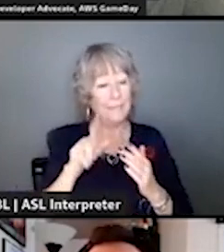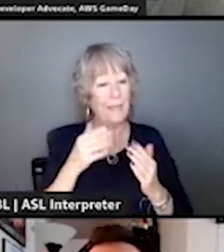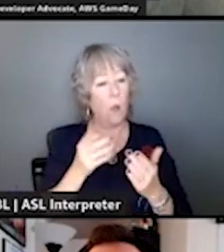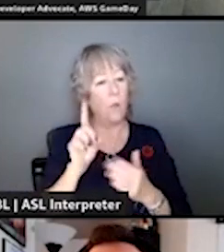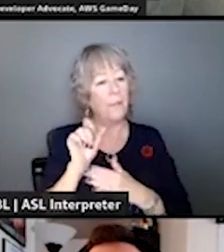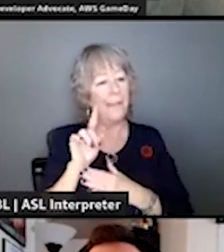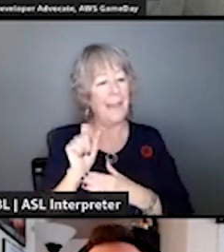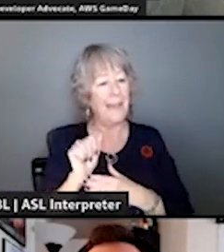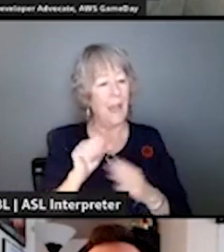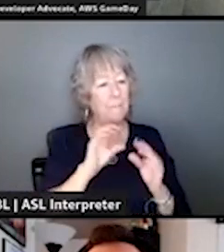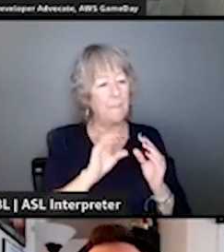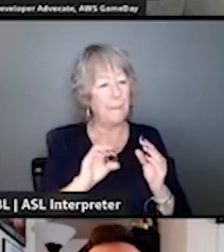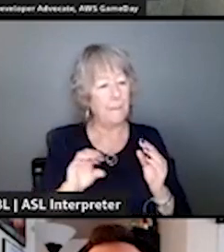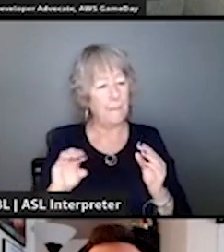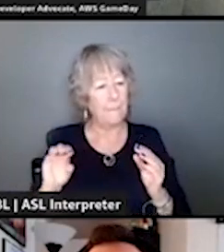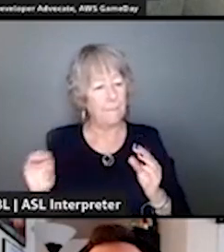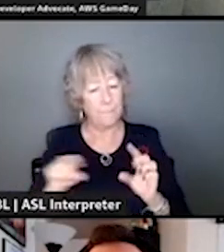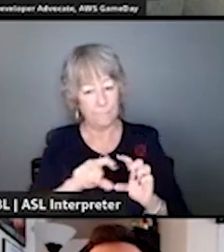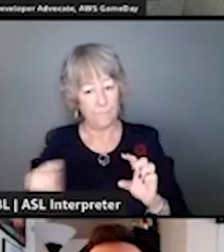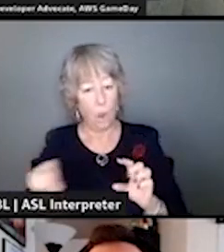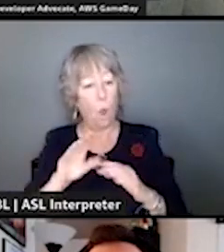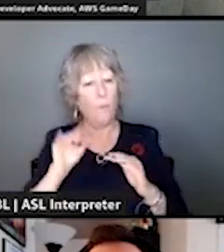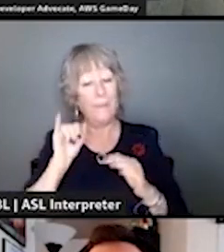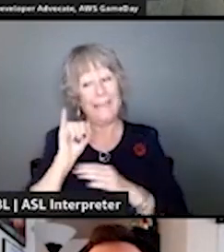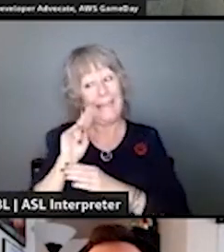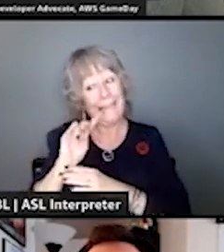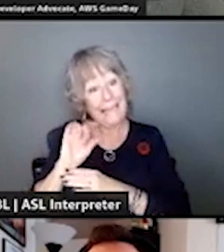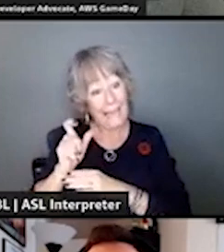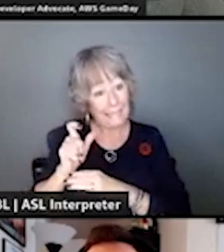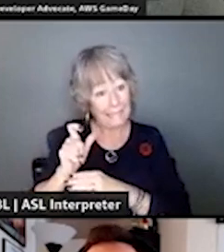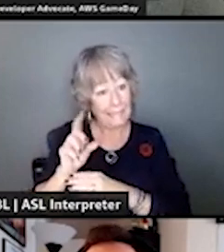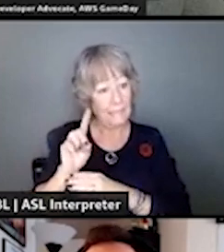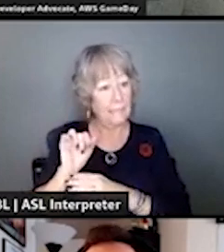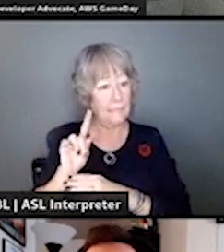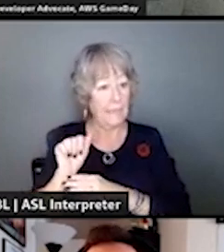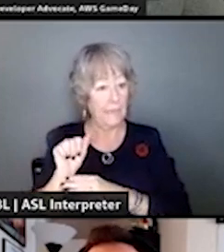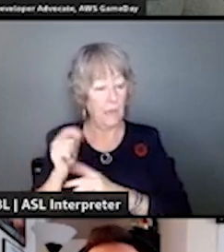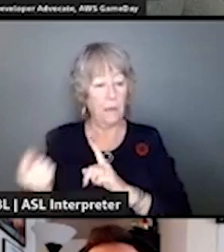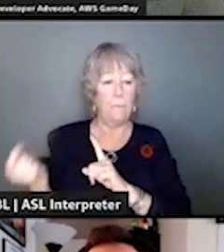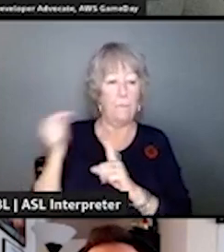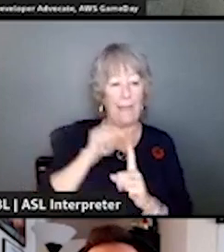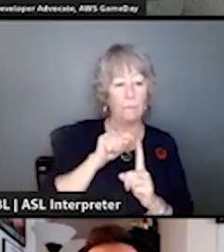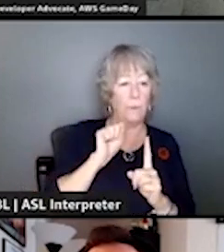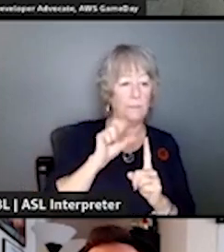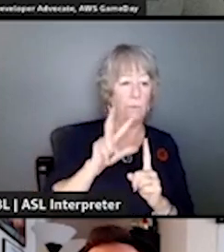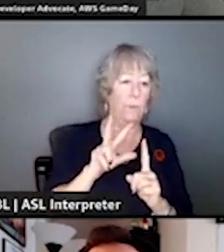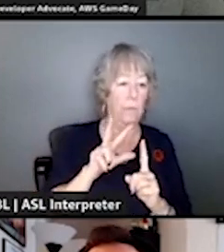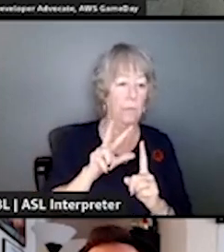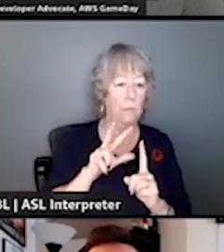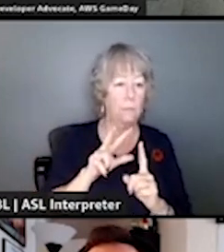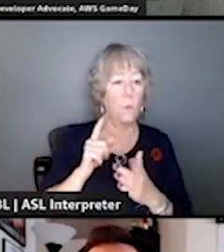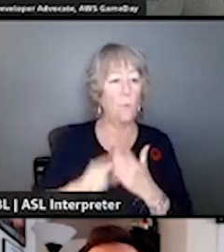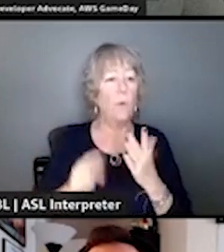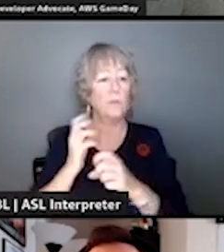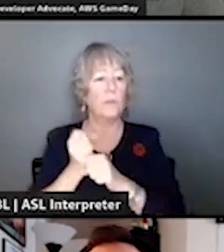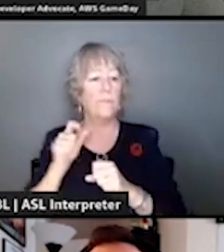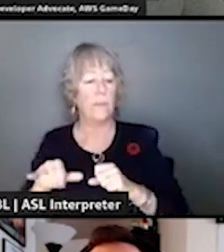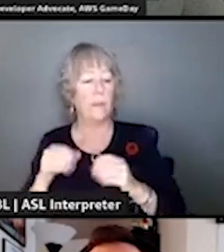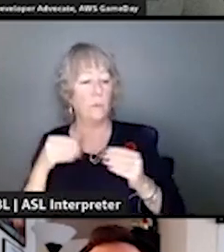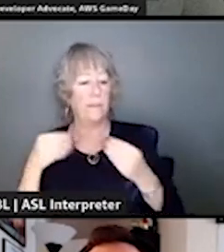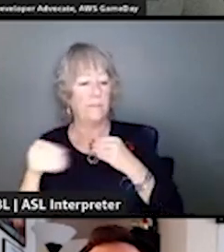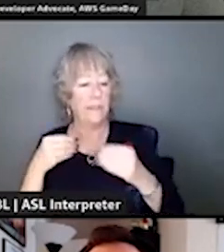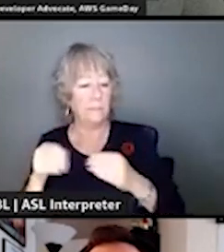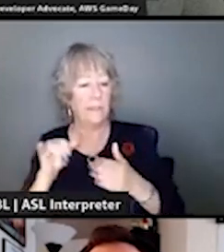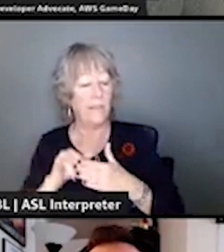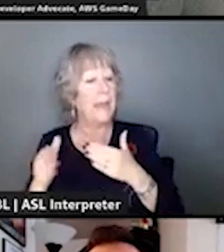is written, all the indexed data is written to S3. So with that, what you get is the flexibility that